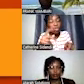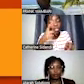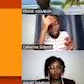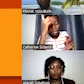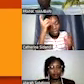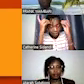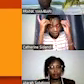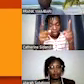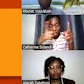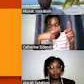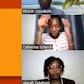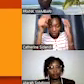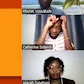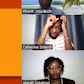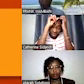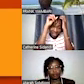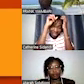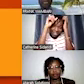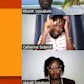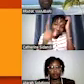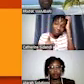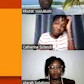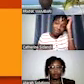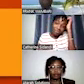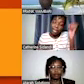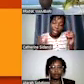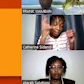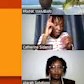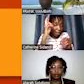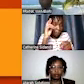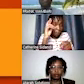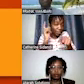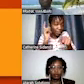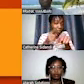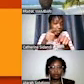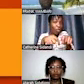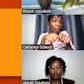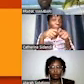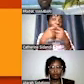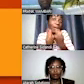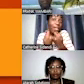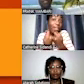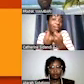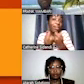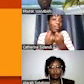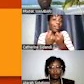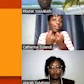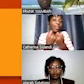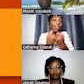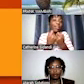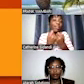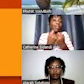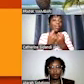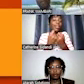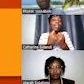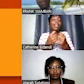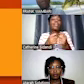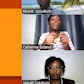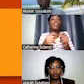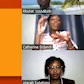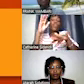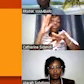home, because you don't have money to pay the debts. Remember, if you destroy your criminal record, if you destroy your good